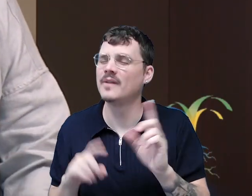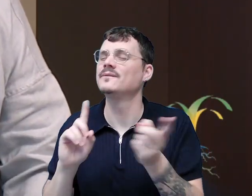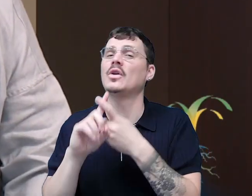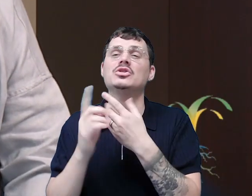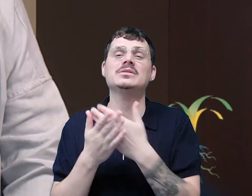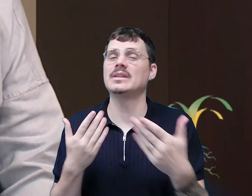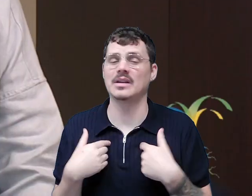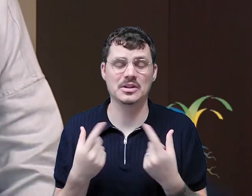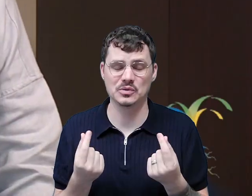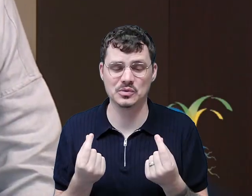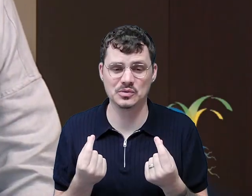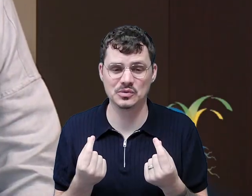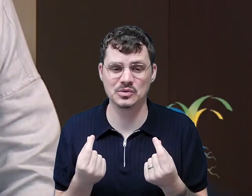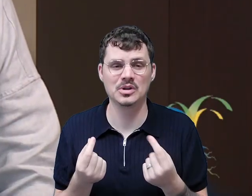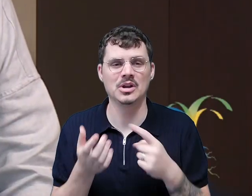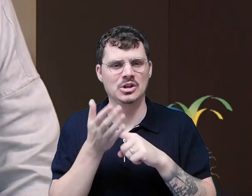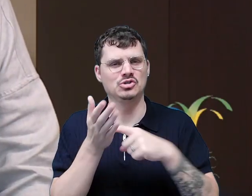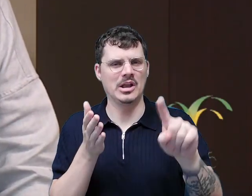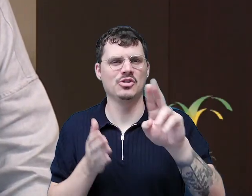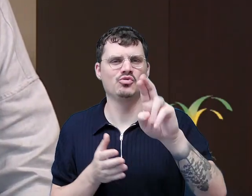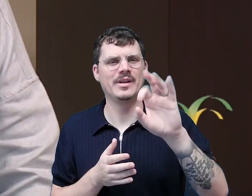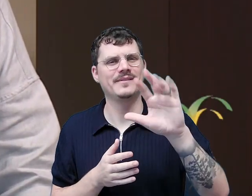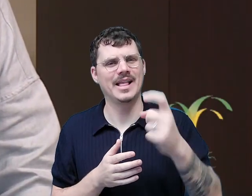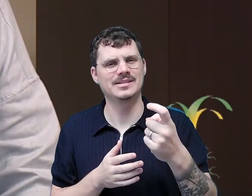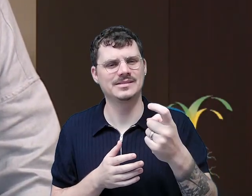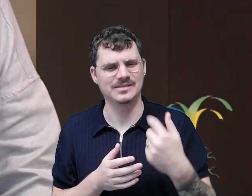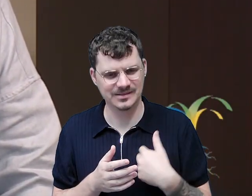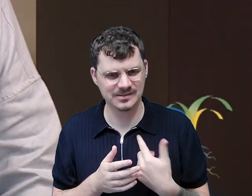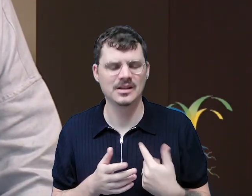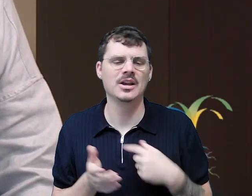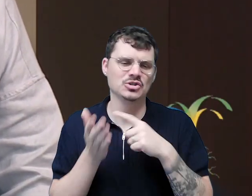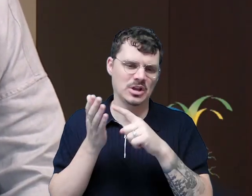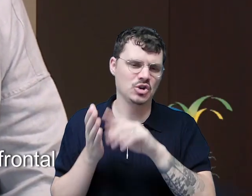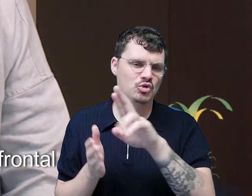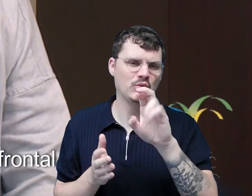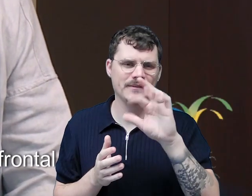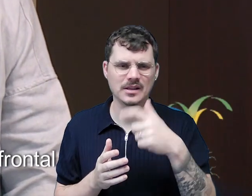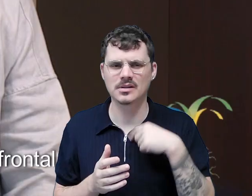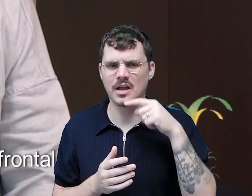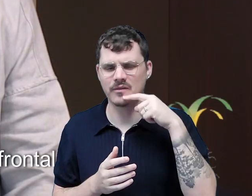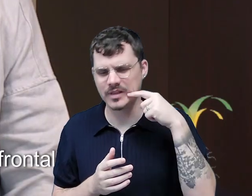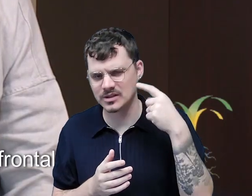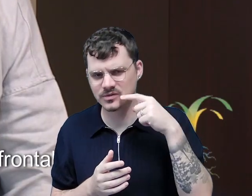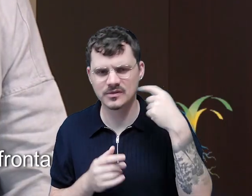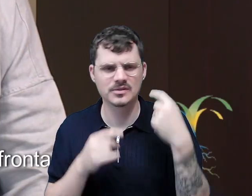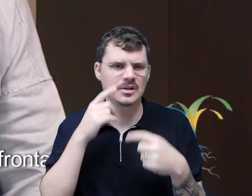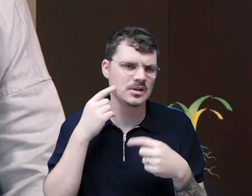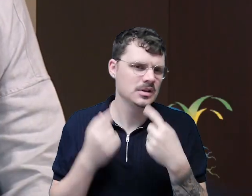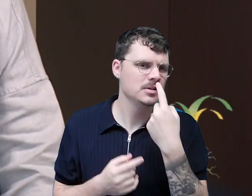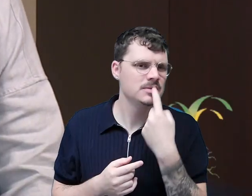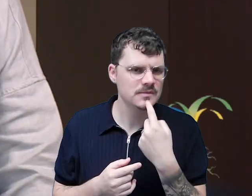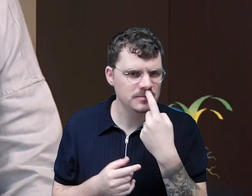with her. What's the first thing I do? Check the reflexes, Ruth. So I checked all her reflexes, her